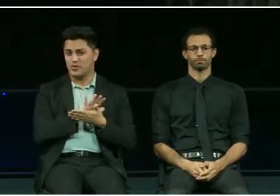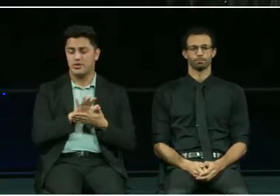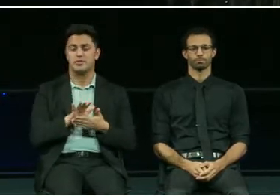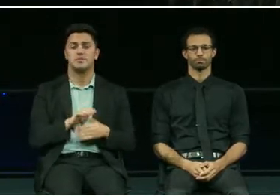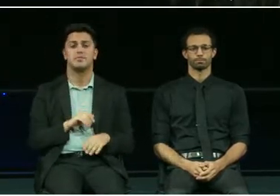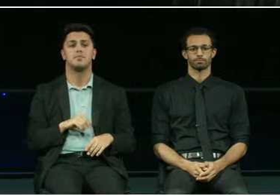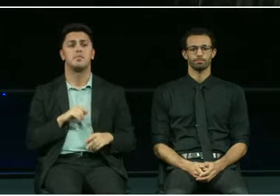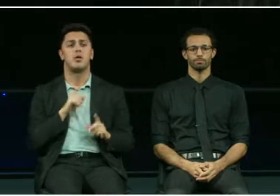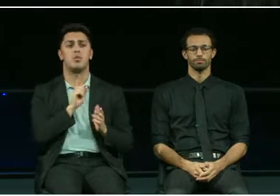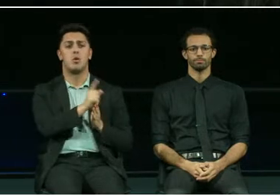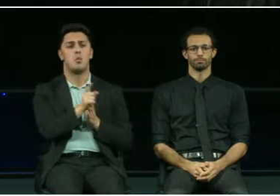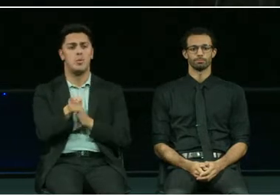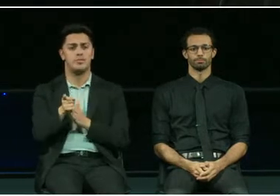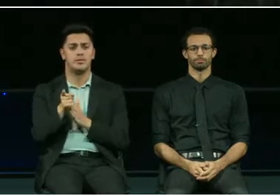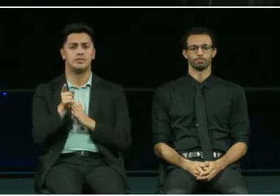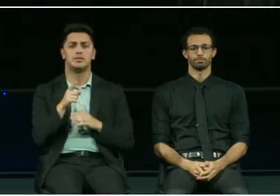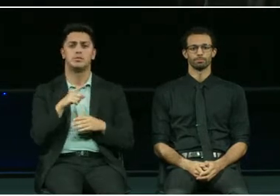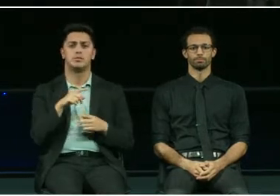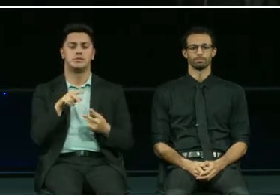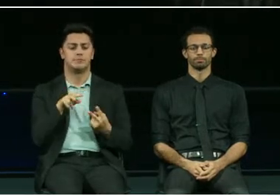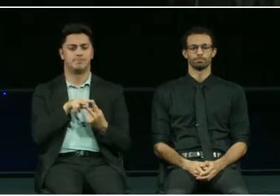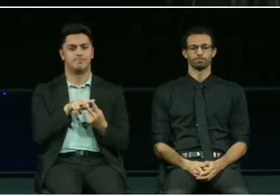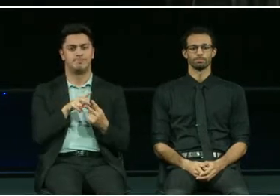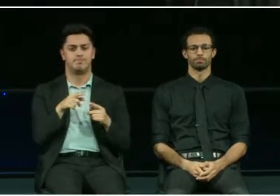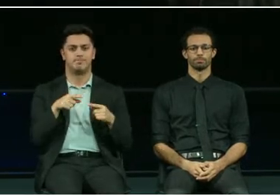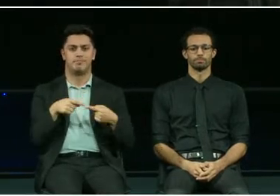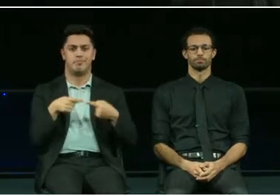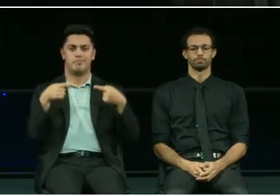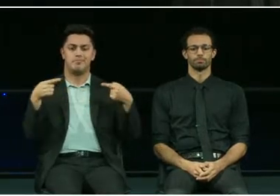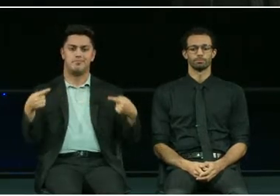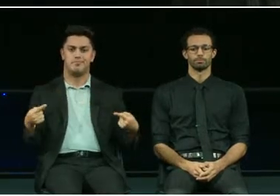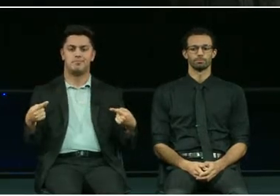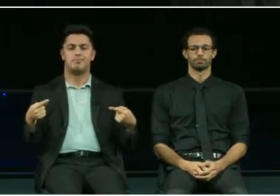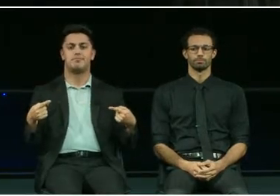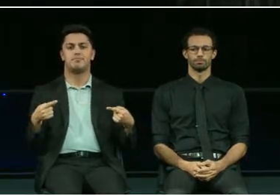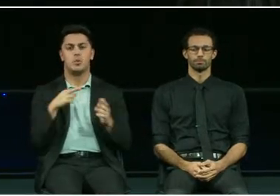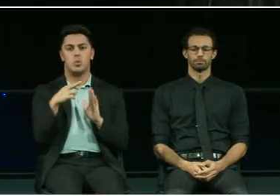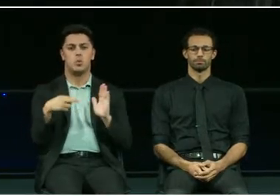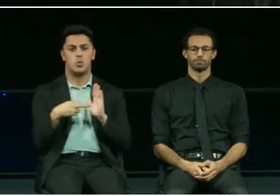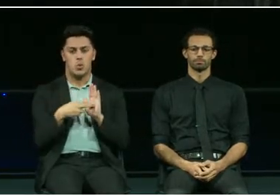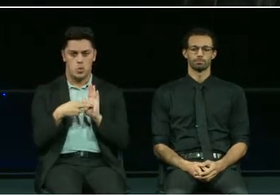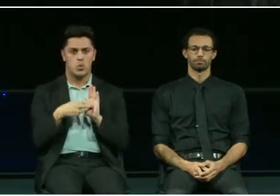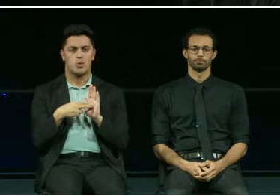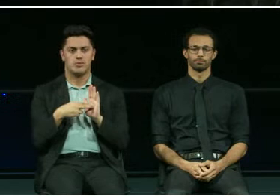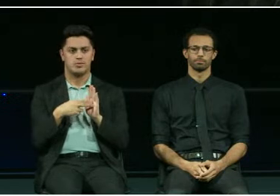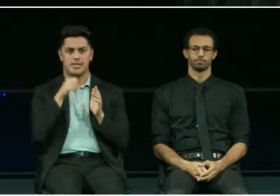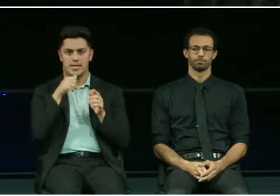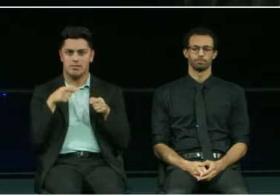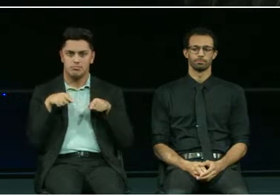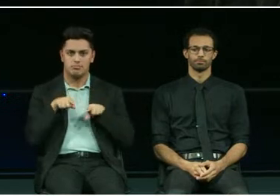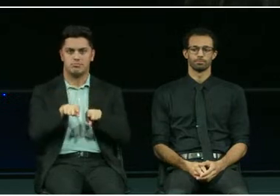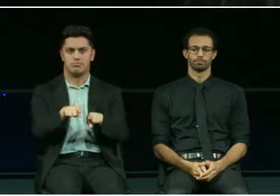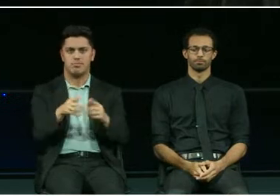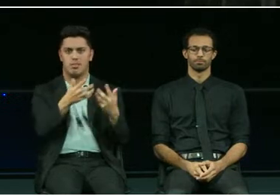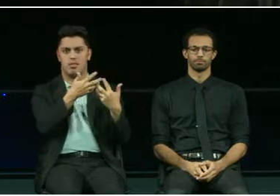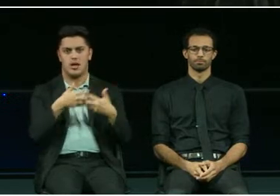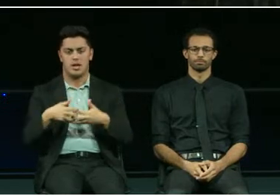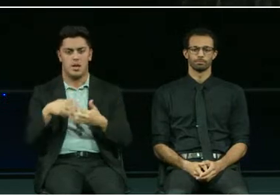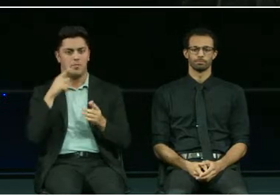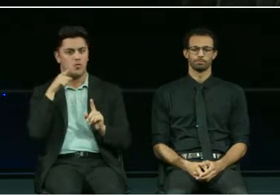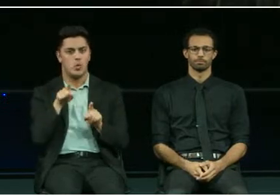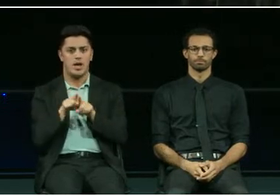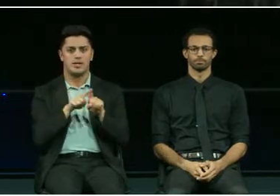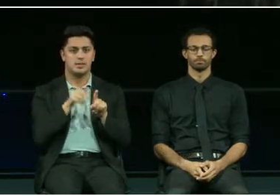were there moments where these two different opposing roles didn't line up for you as a parent and